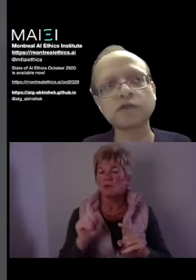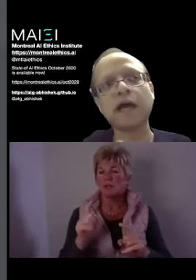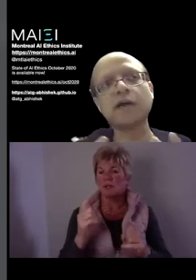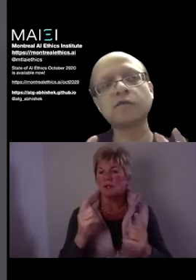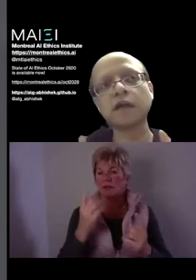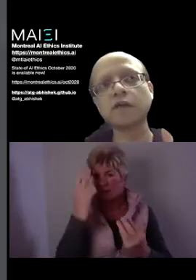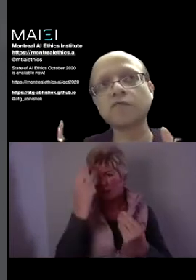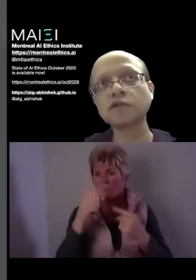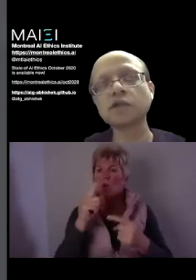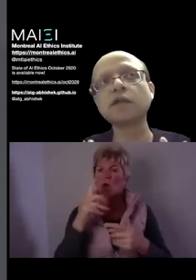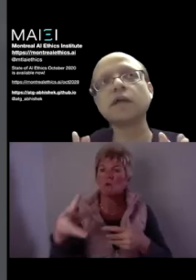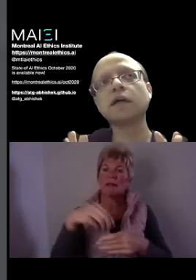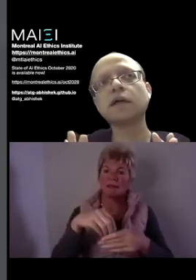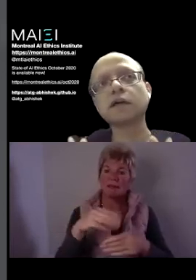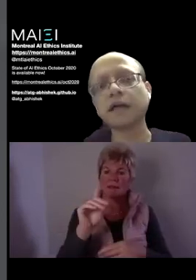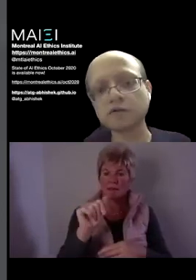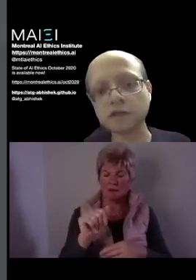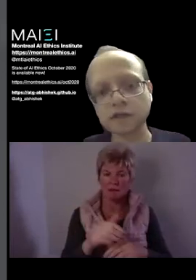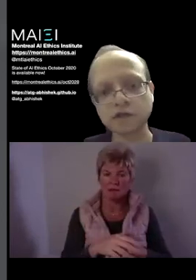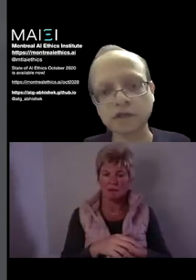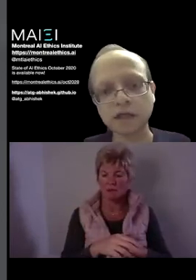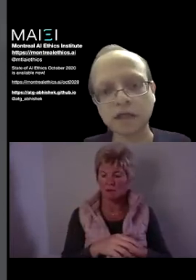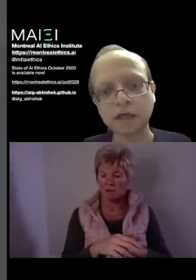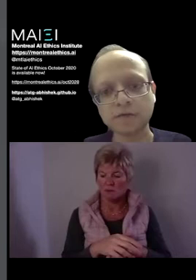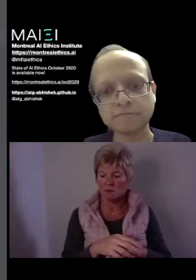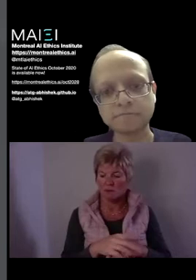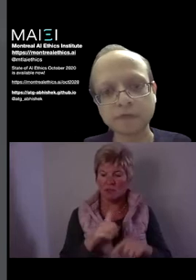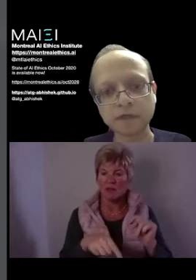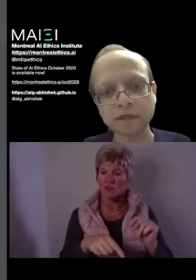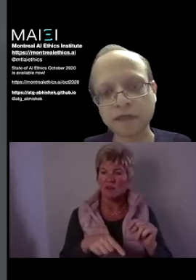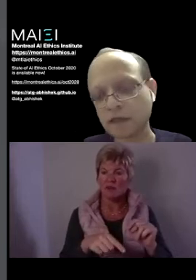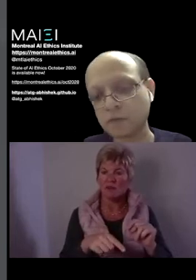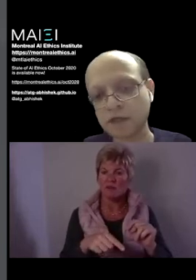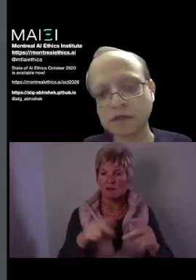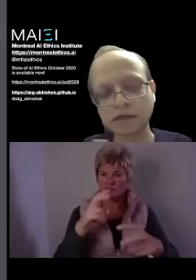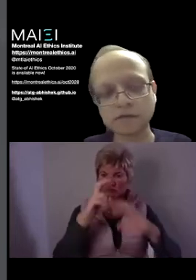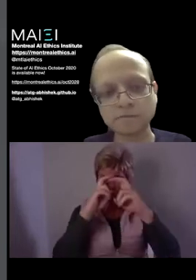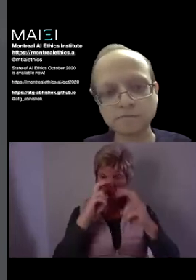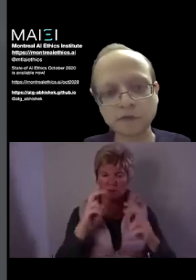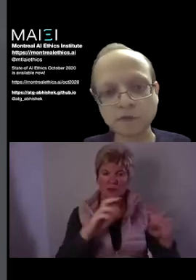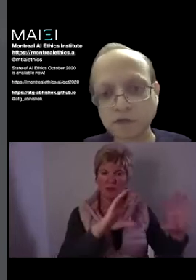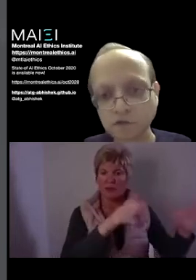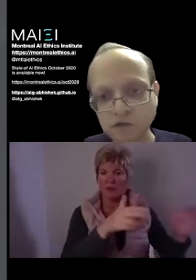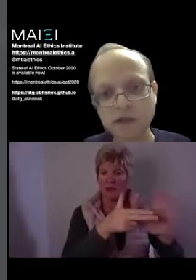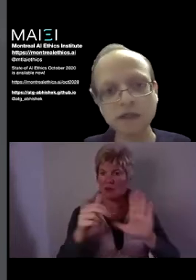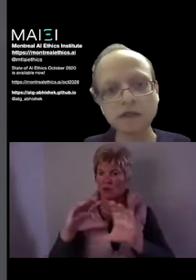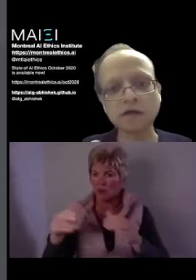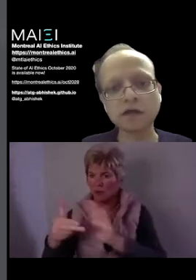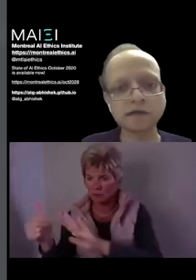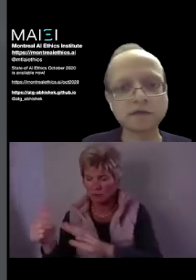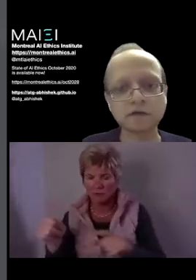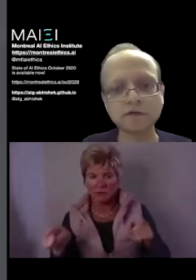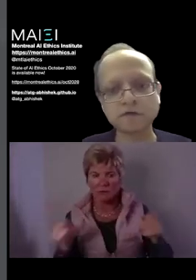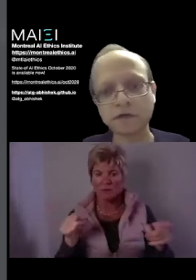to just have a rigid categorization that might be used in